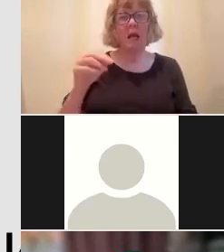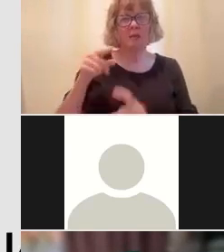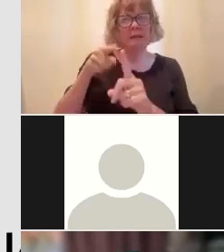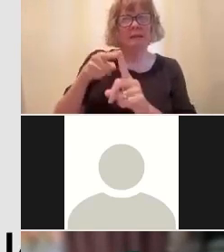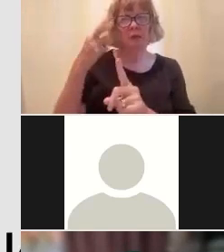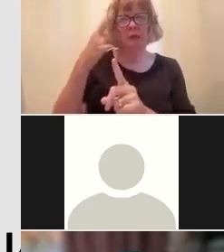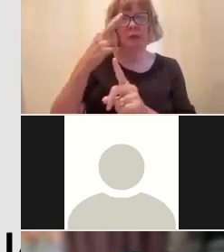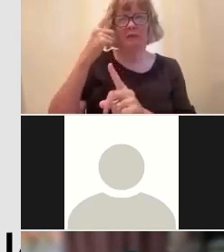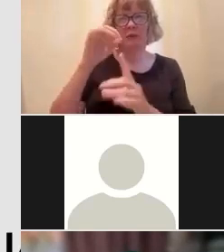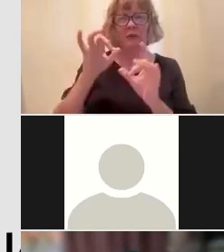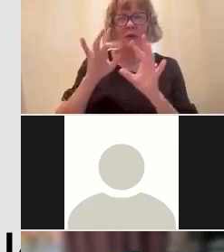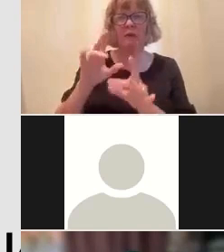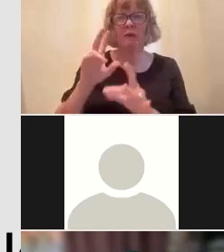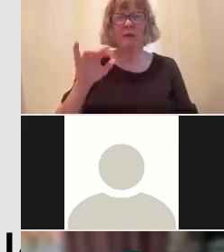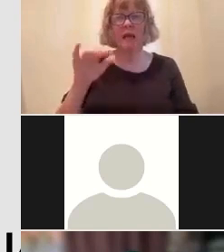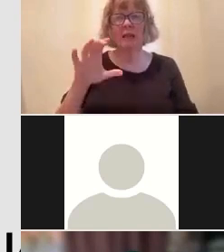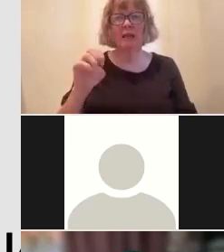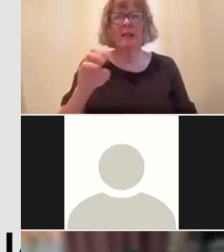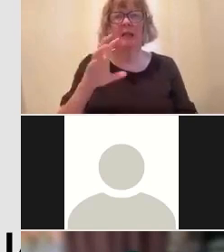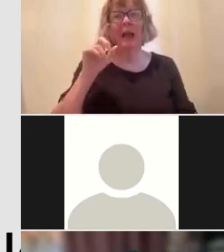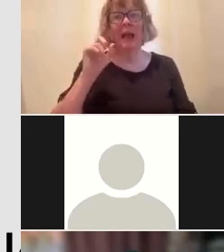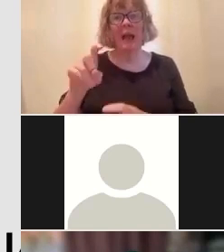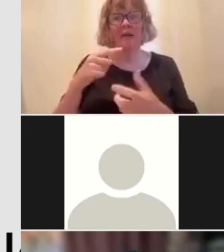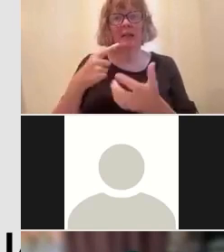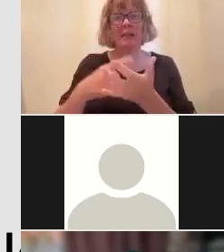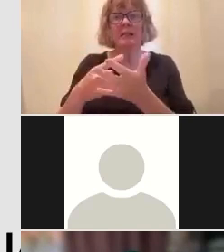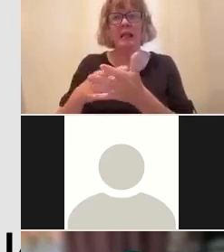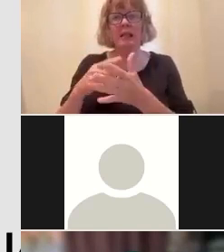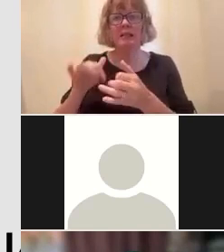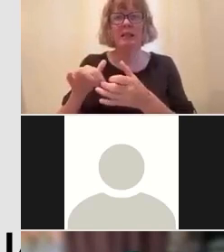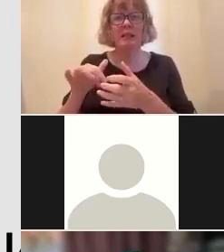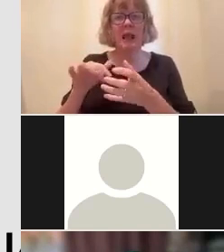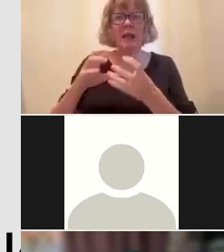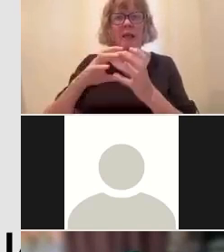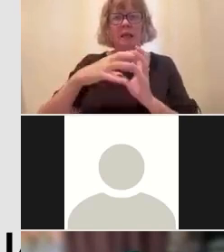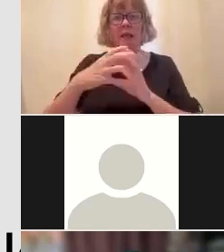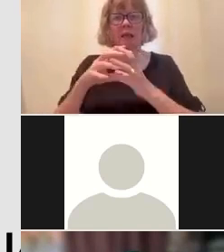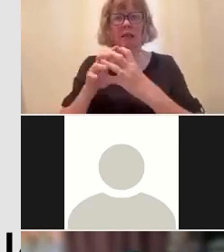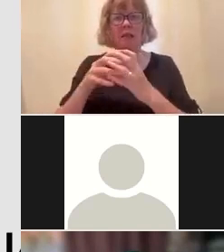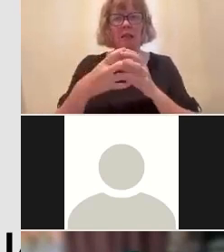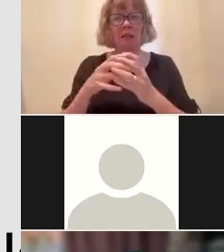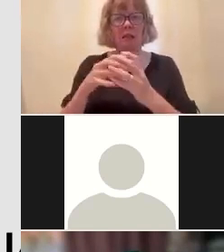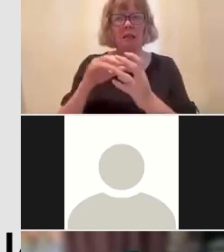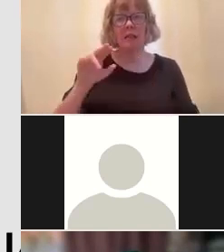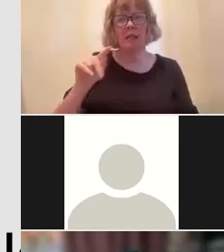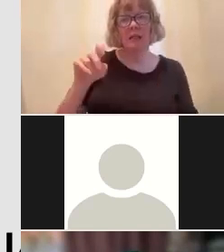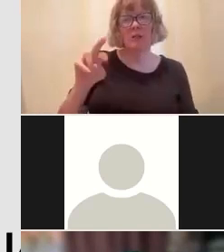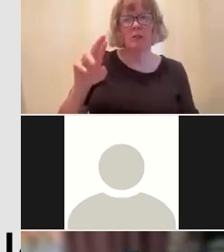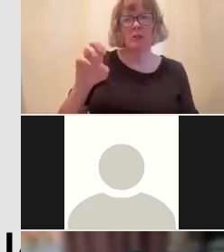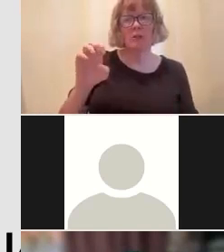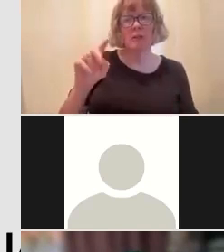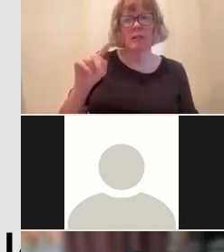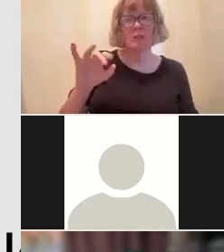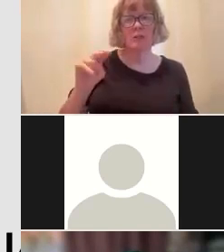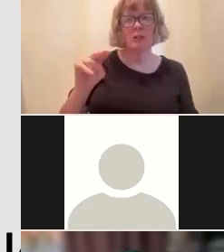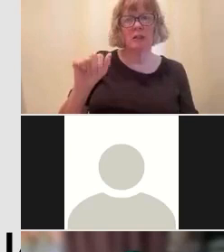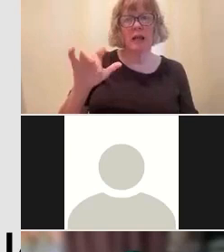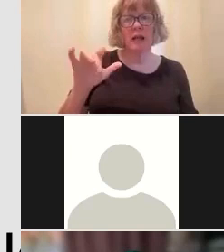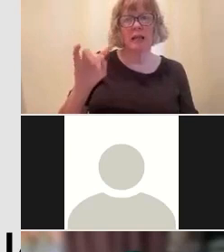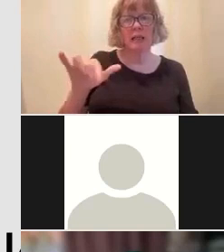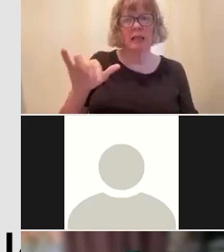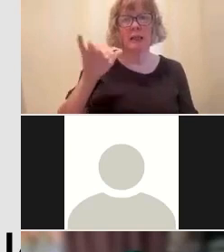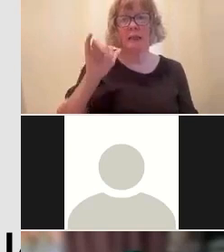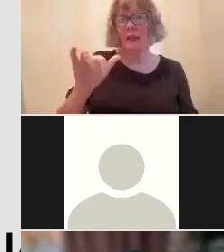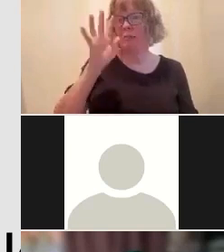have to talk about intersectionality. So the term intersectionality was created in 1989